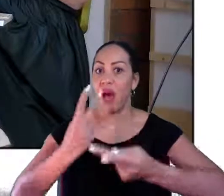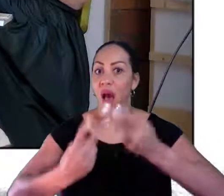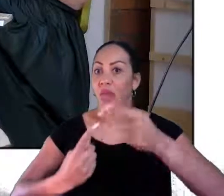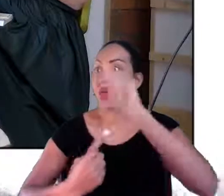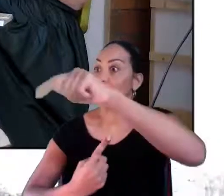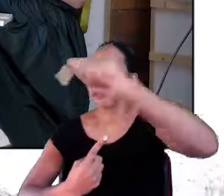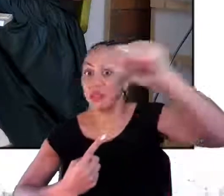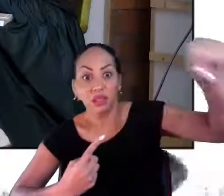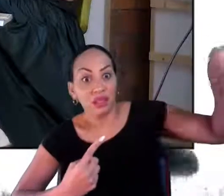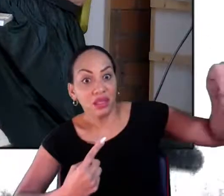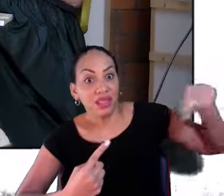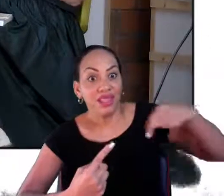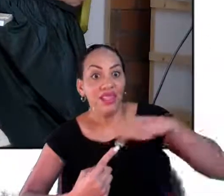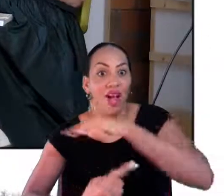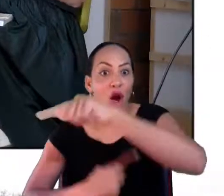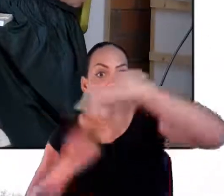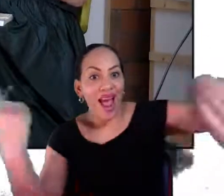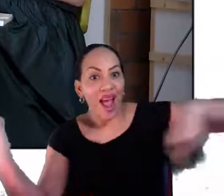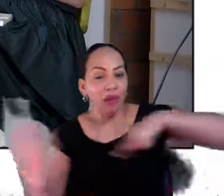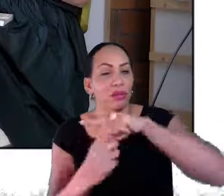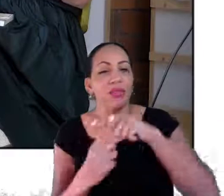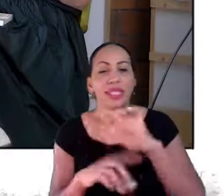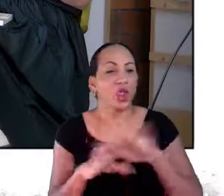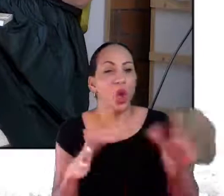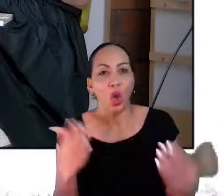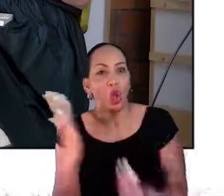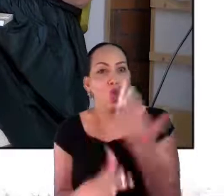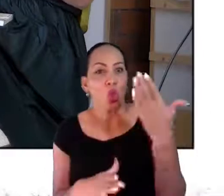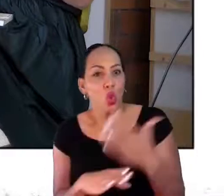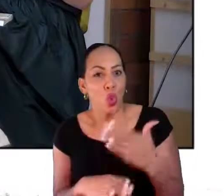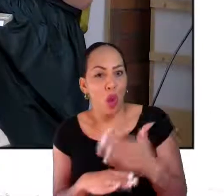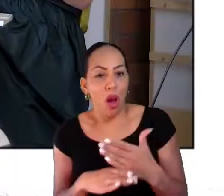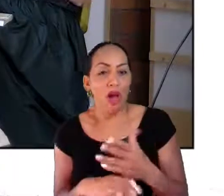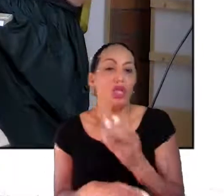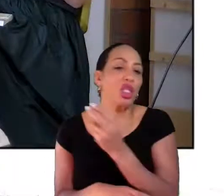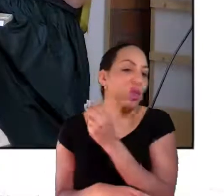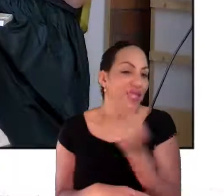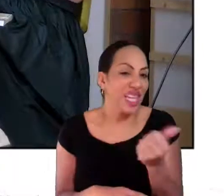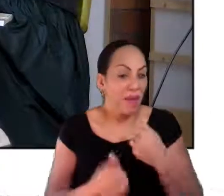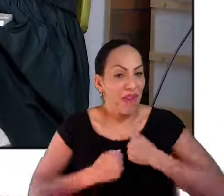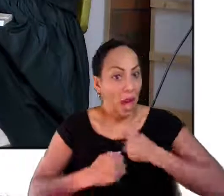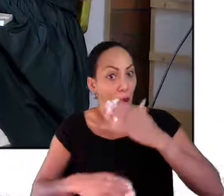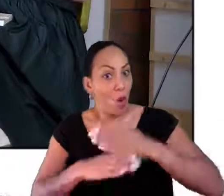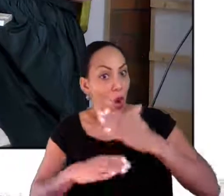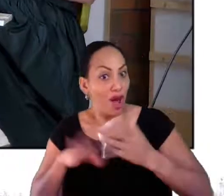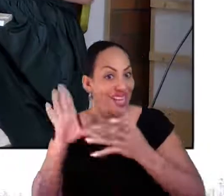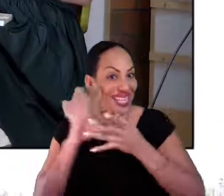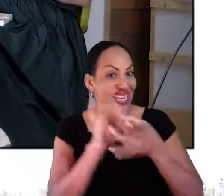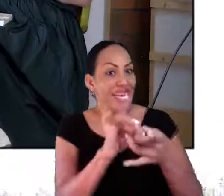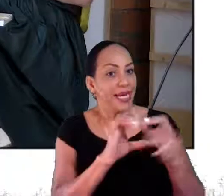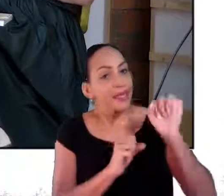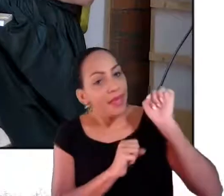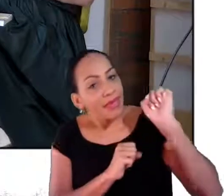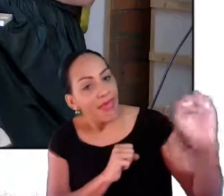the wheel as well. So part of this work points to them and what they do, because then we actually get to harness